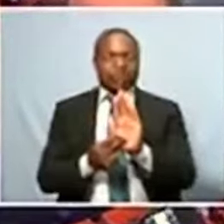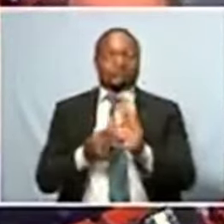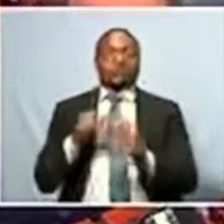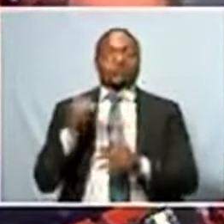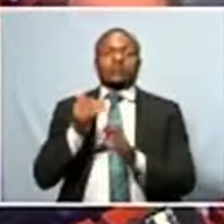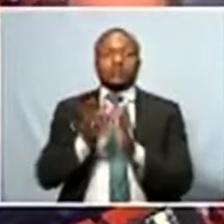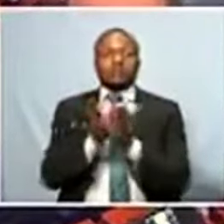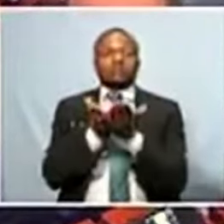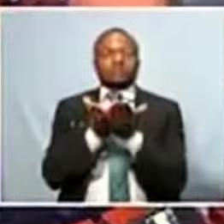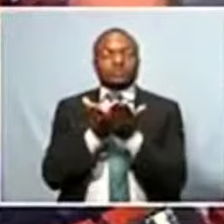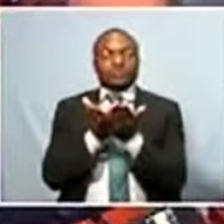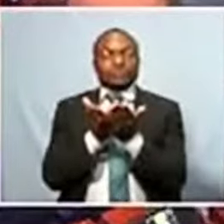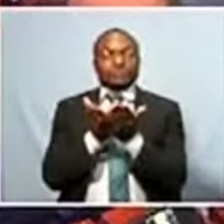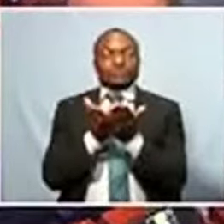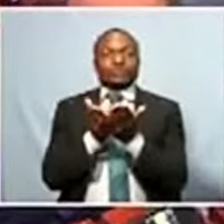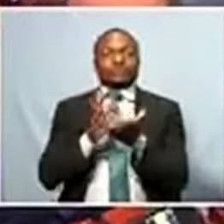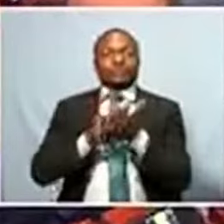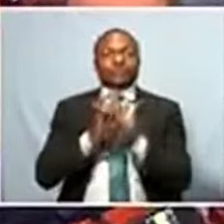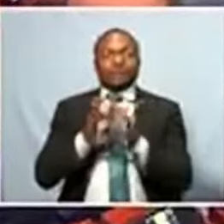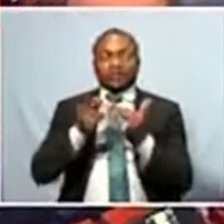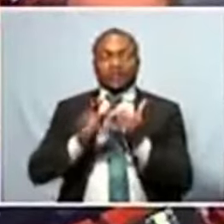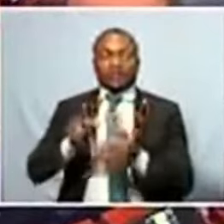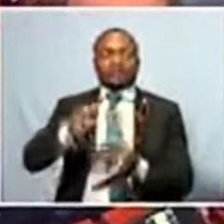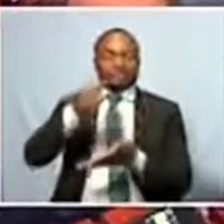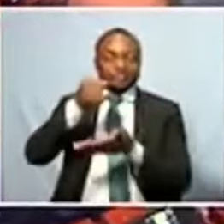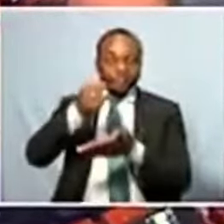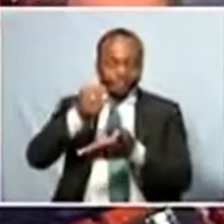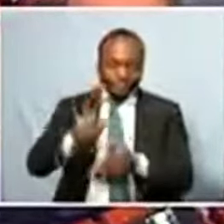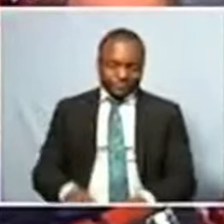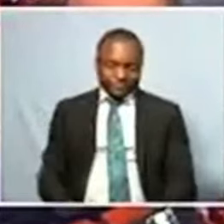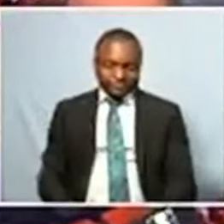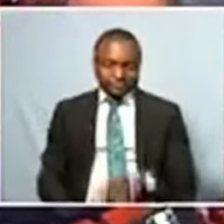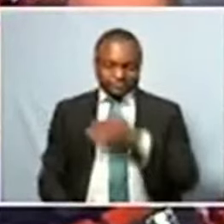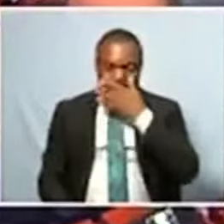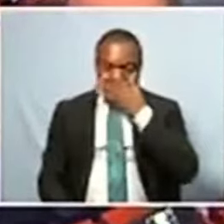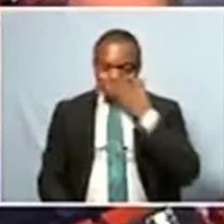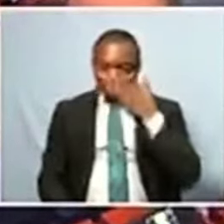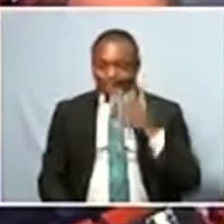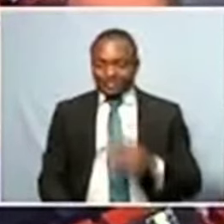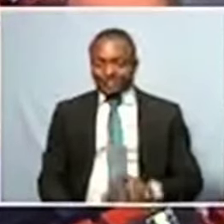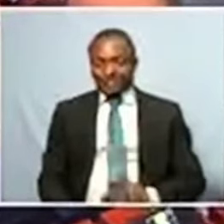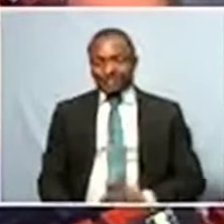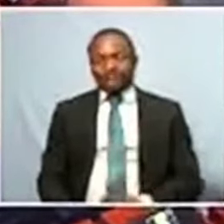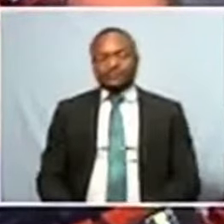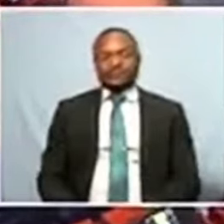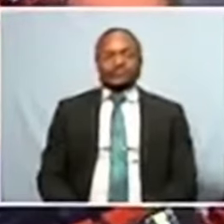Yellow Book, and is ordered to stand as part of the estimates.